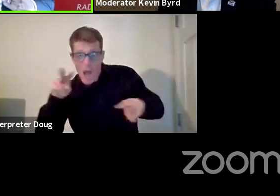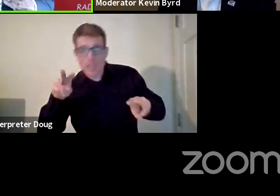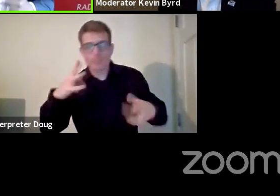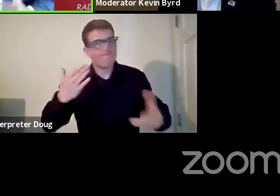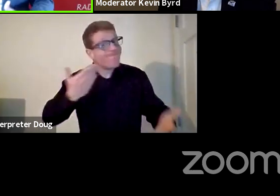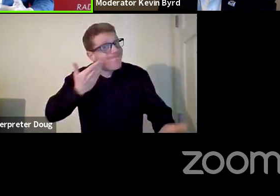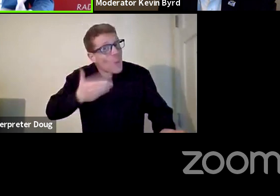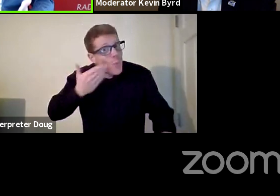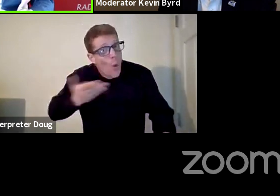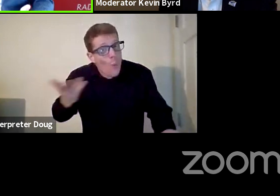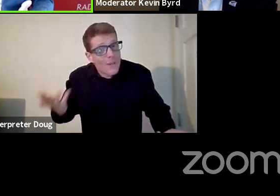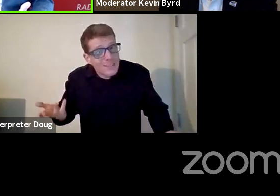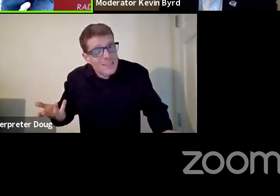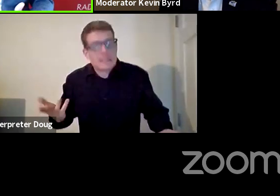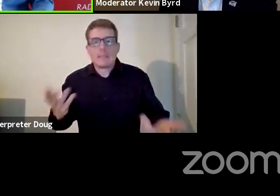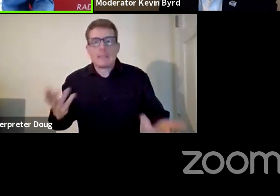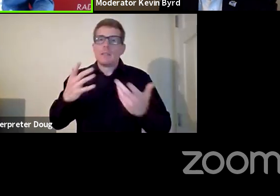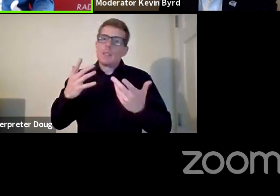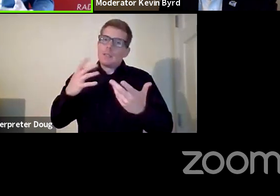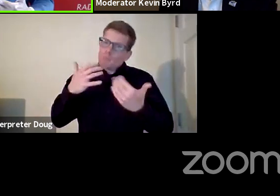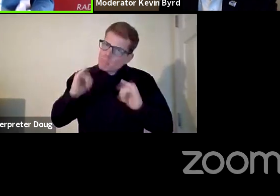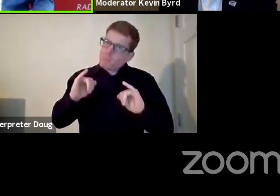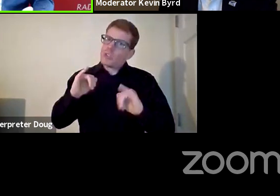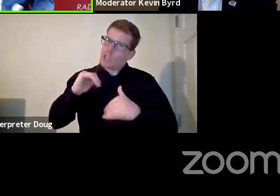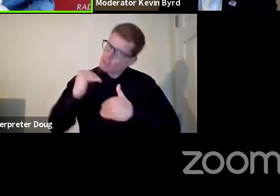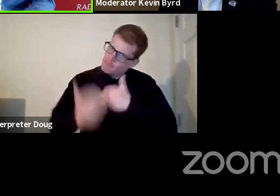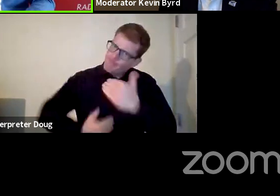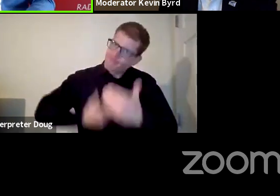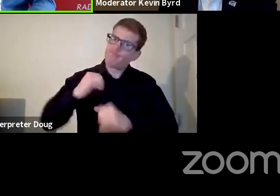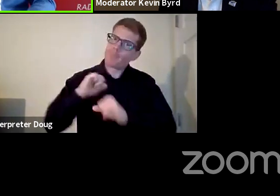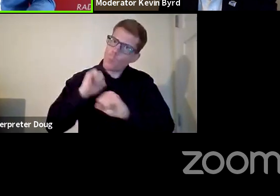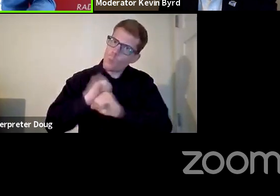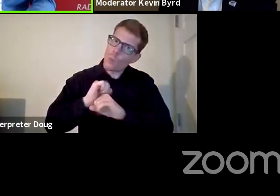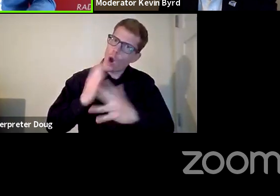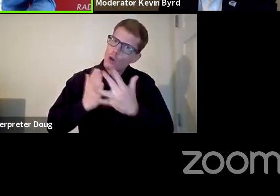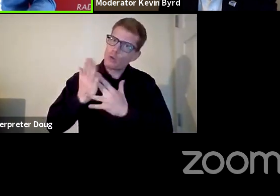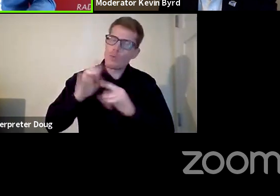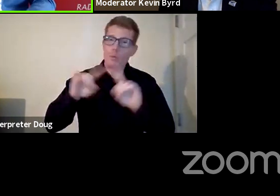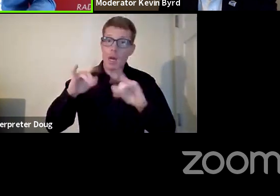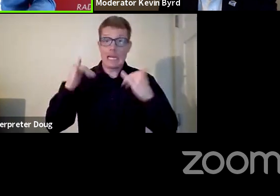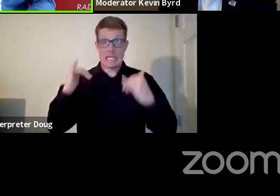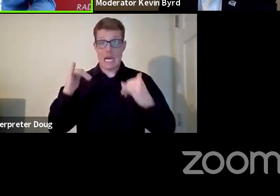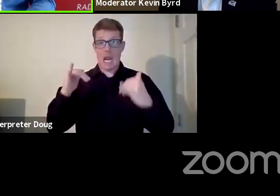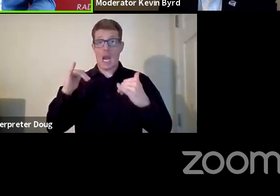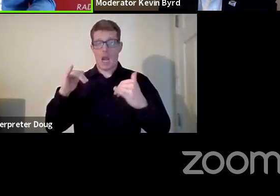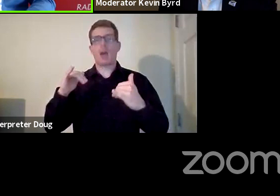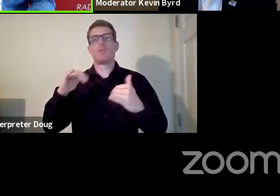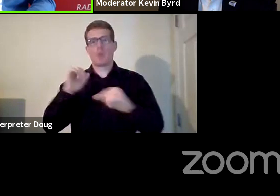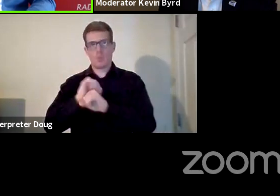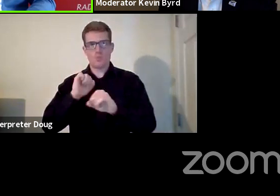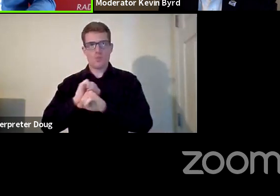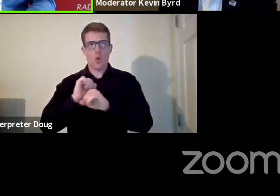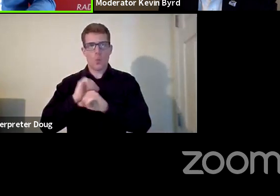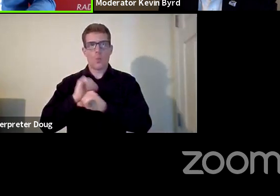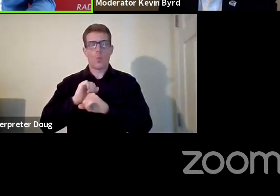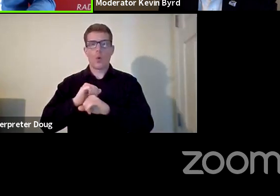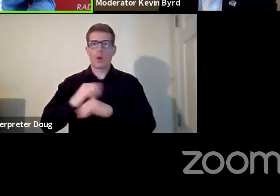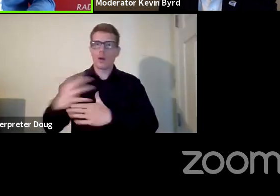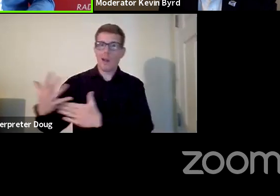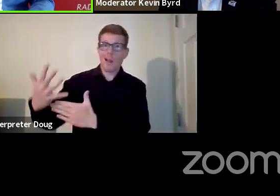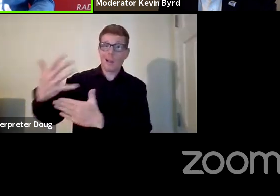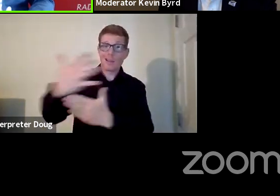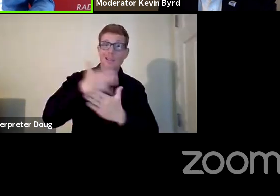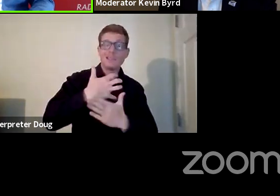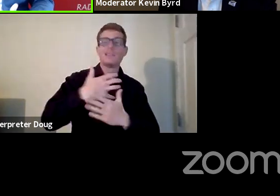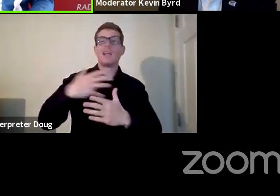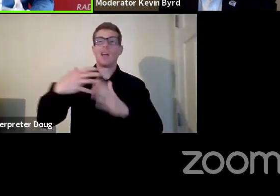know that we are working through our processes now of returning our student athletes as we get into late June and in July, and